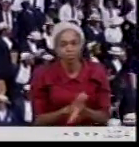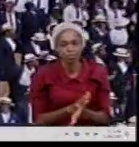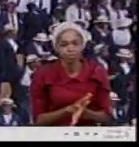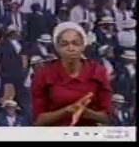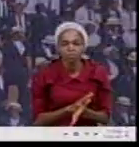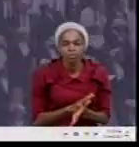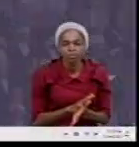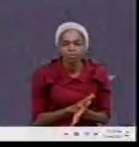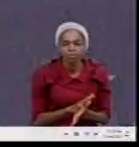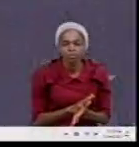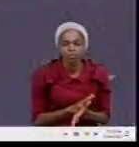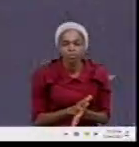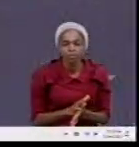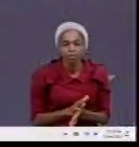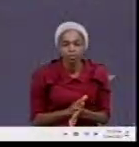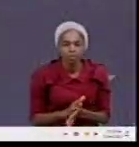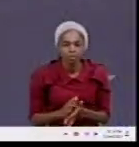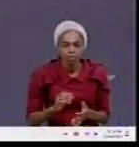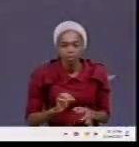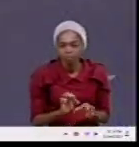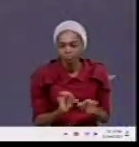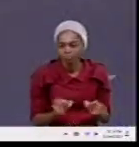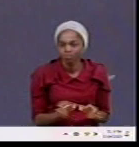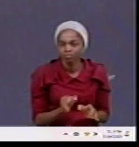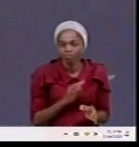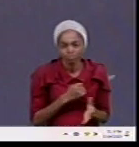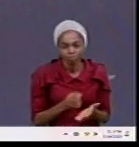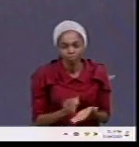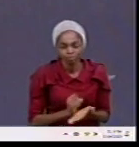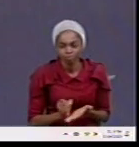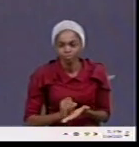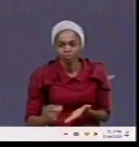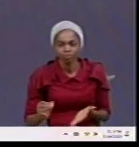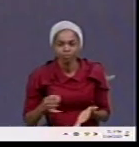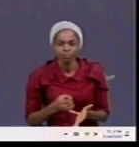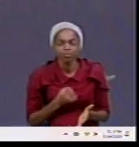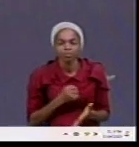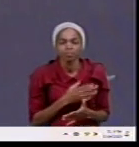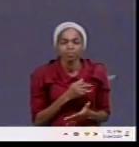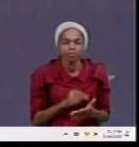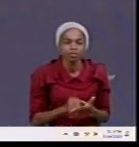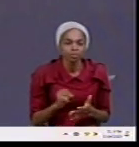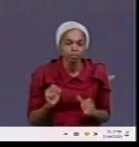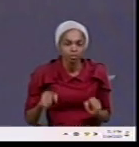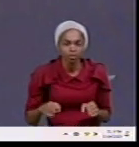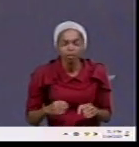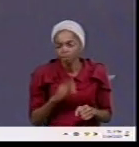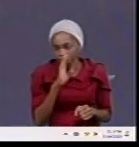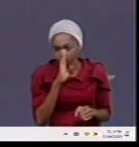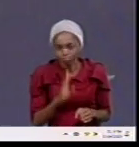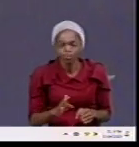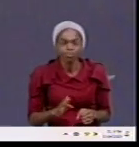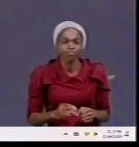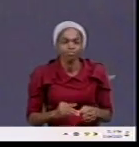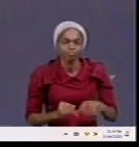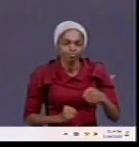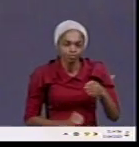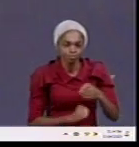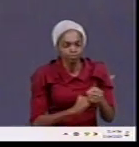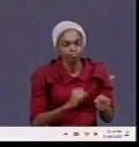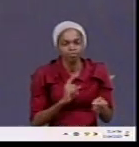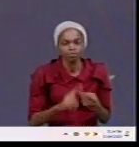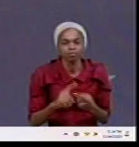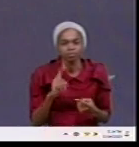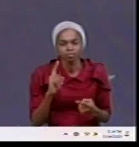touch with you and be of more spiritual blessing to you. Now, all of us together, you want to be sanctified and you are